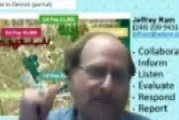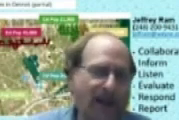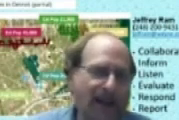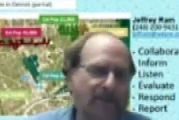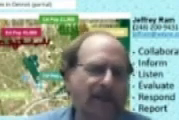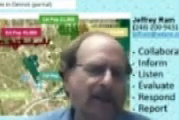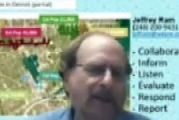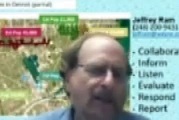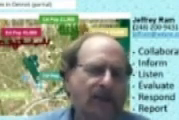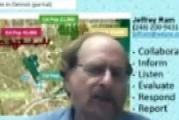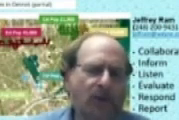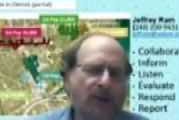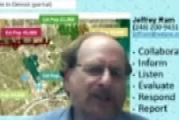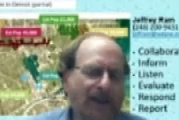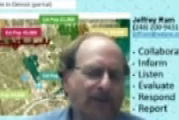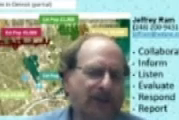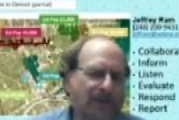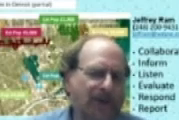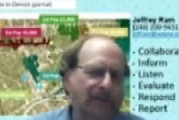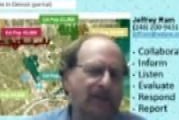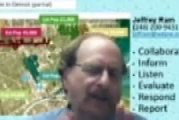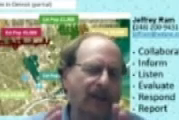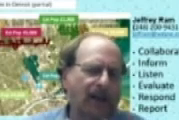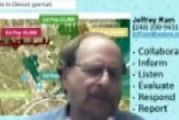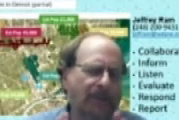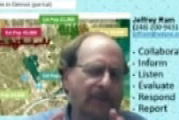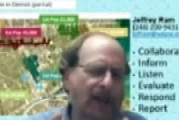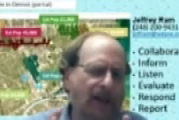it's right behind me. So there's several different